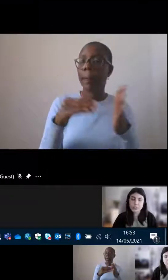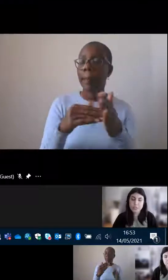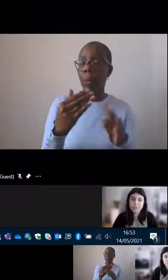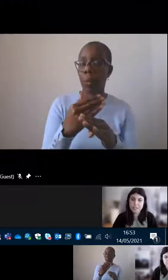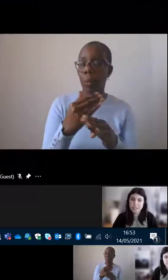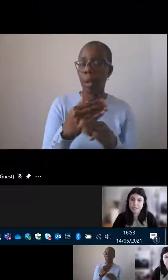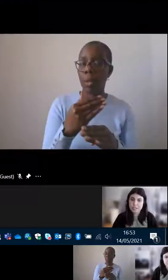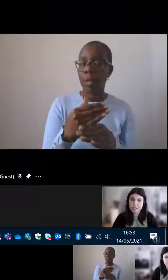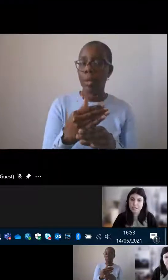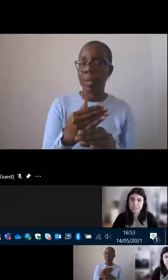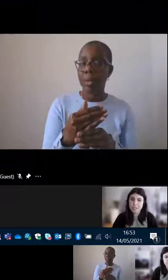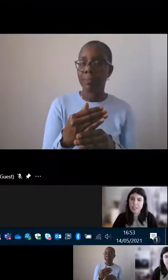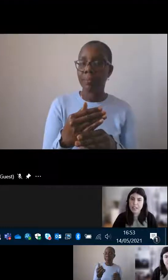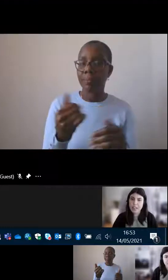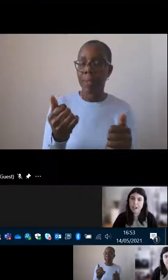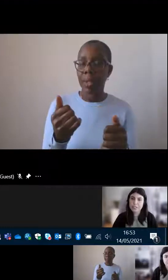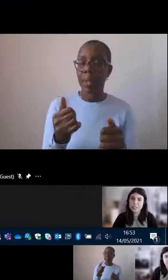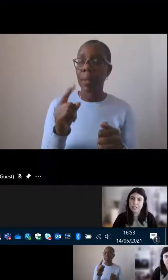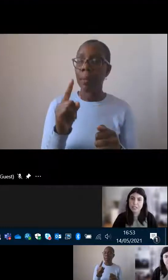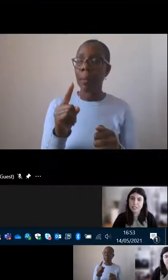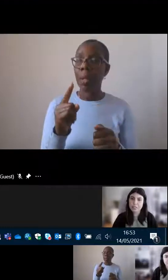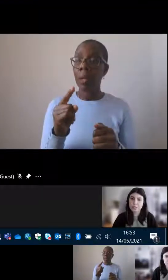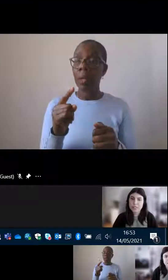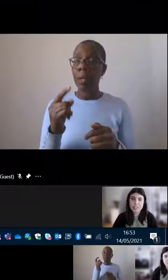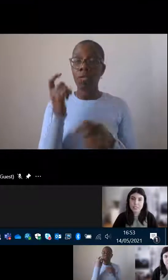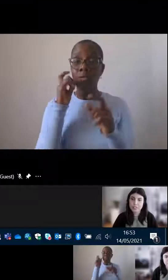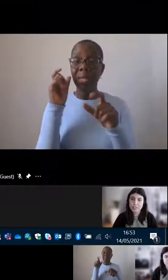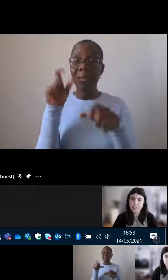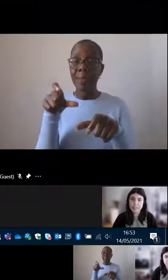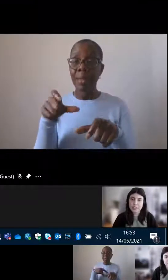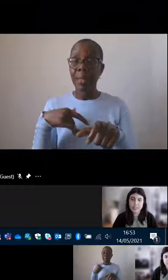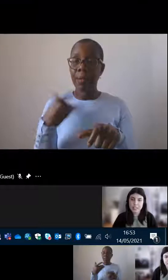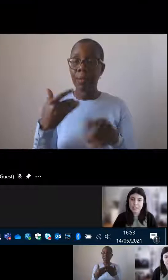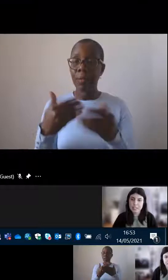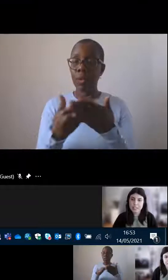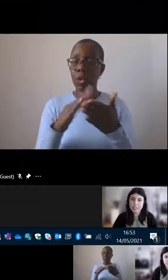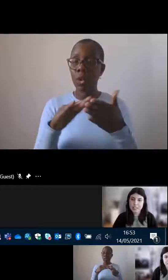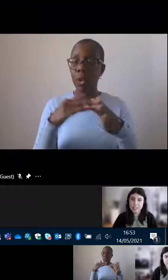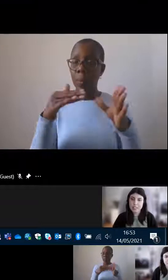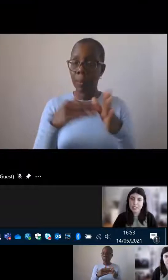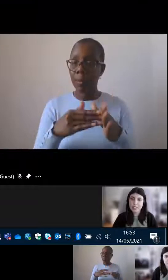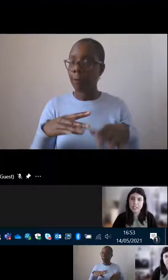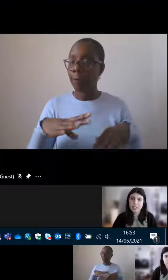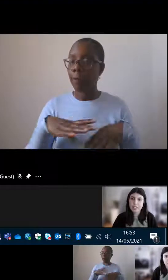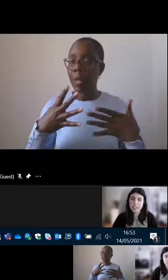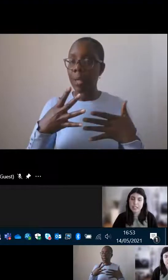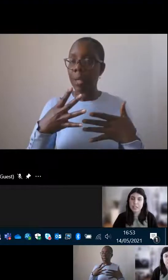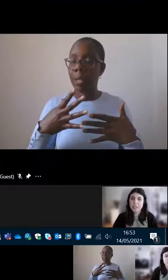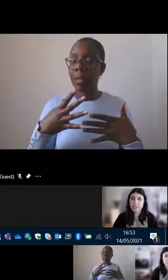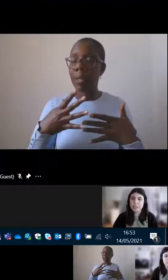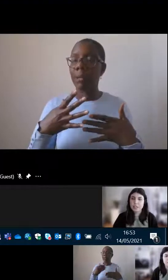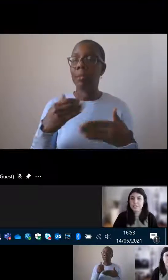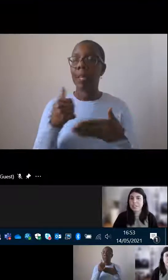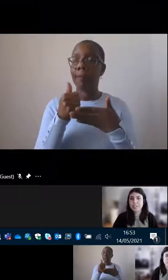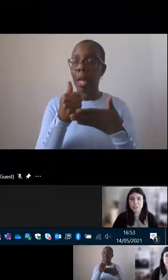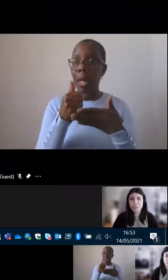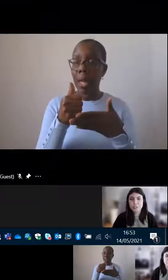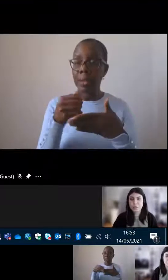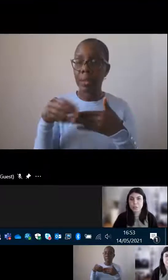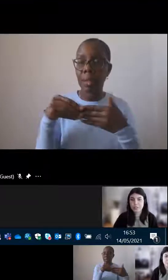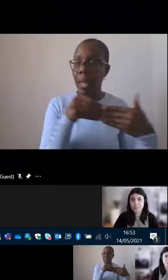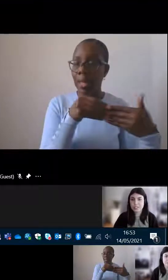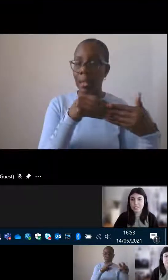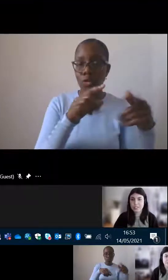So it's free to all residents. They offer a range of advice and guidance, including